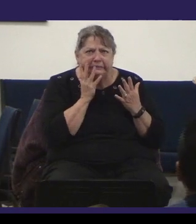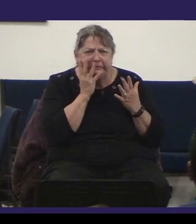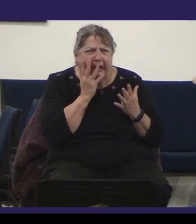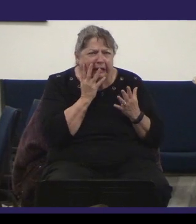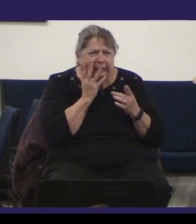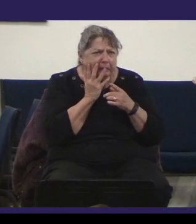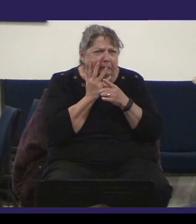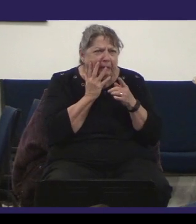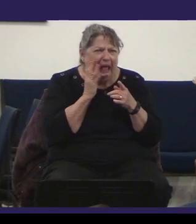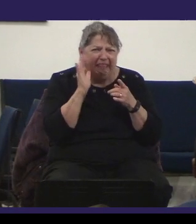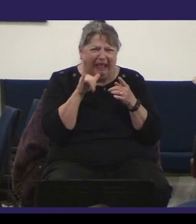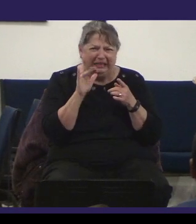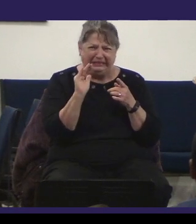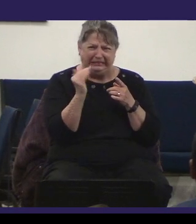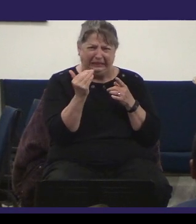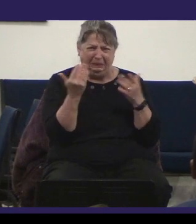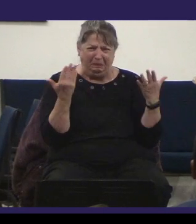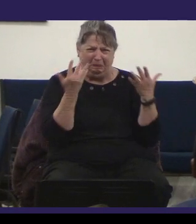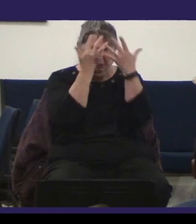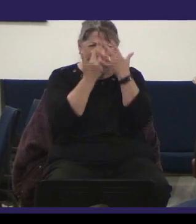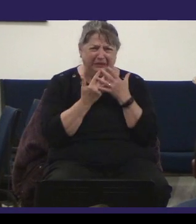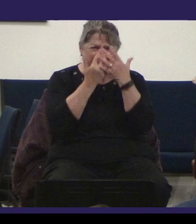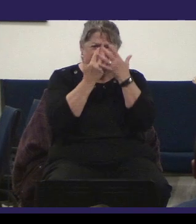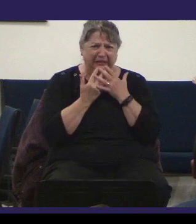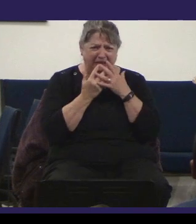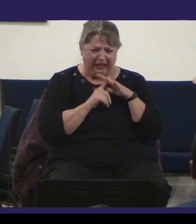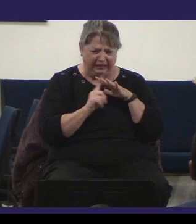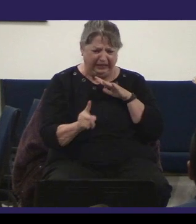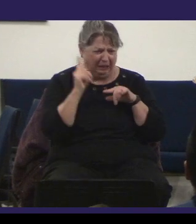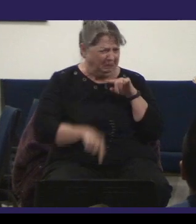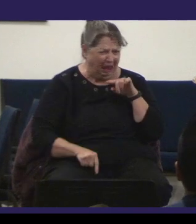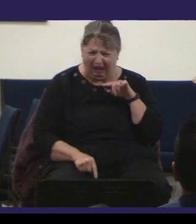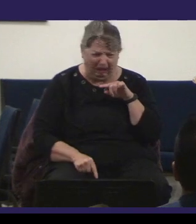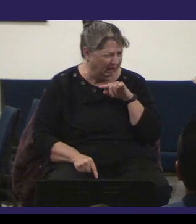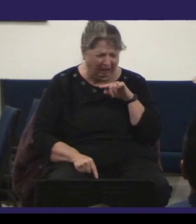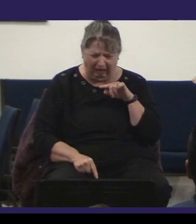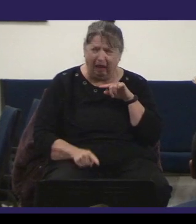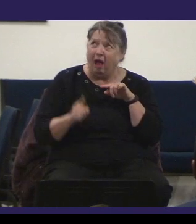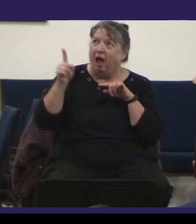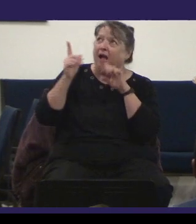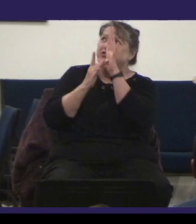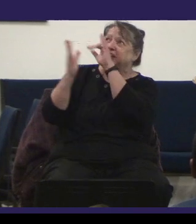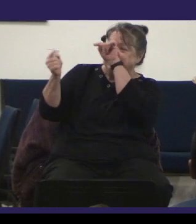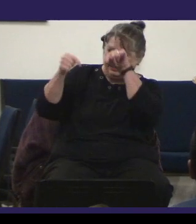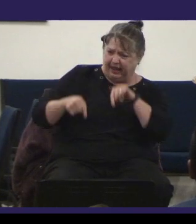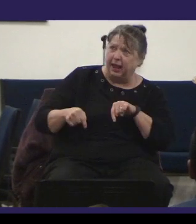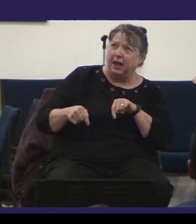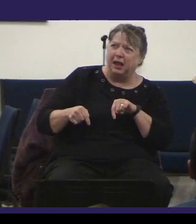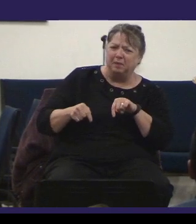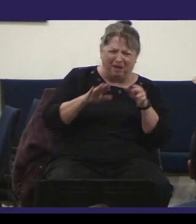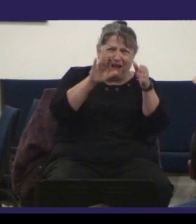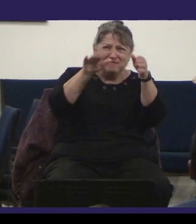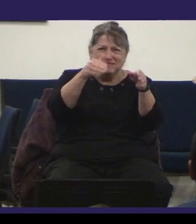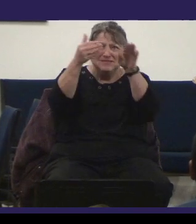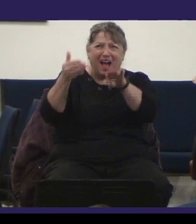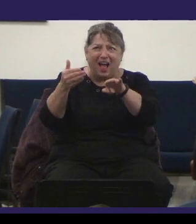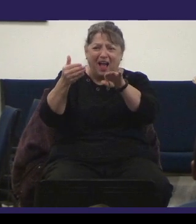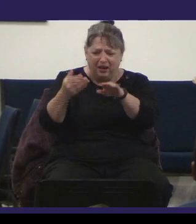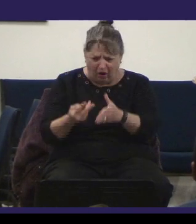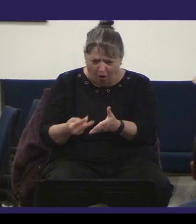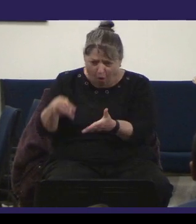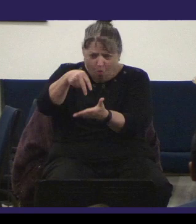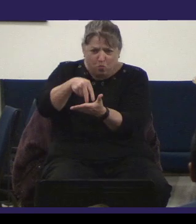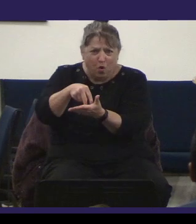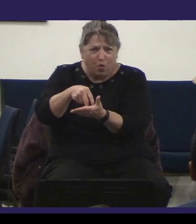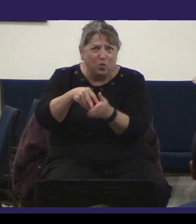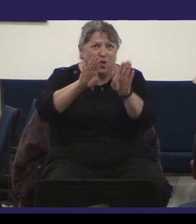we couldn't escape. But he came and he died and he rose. Those